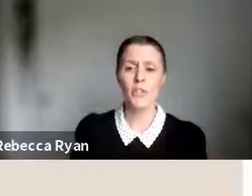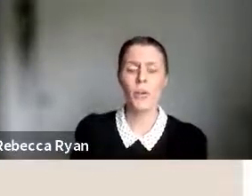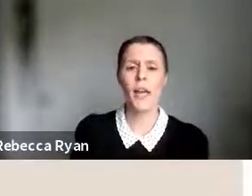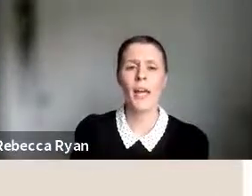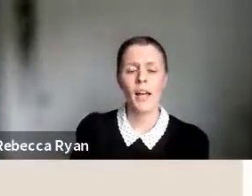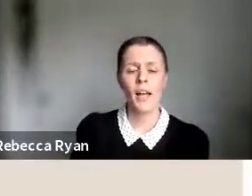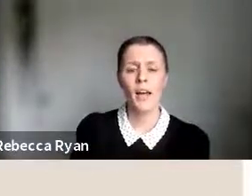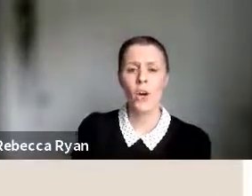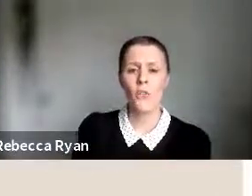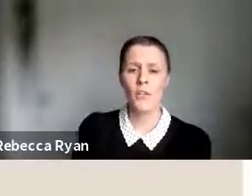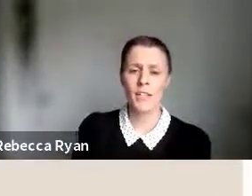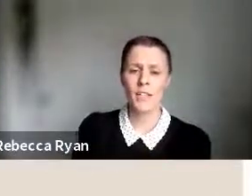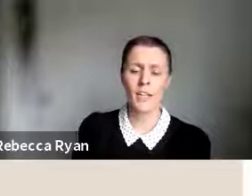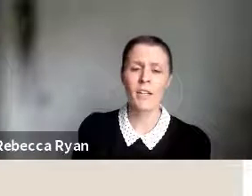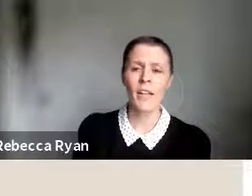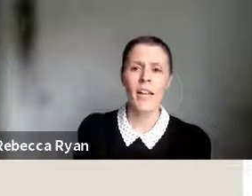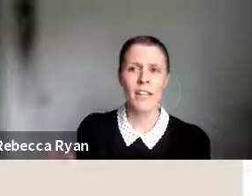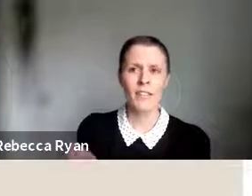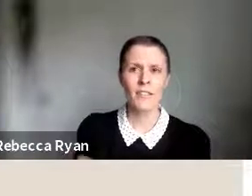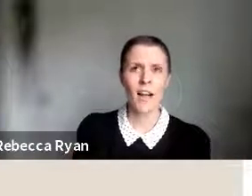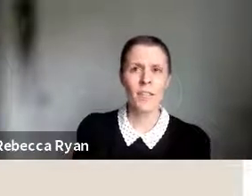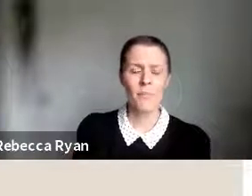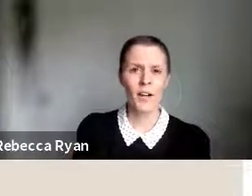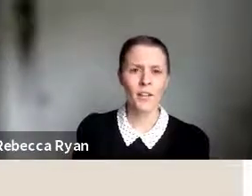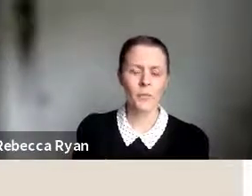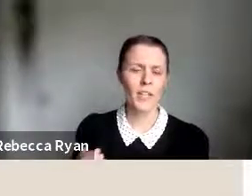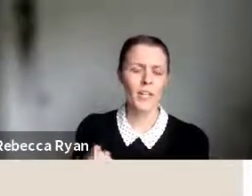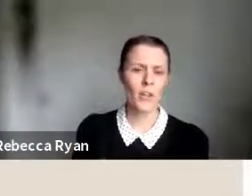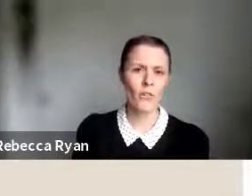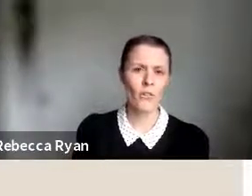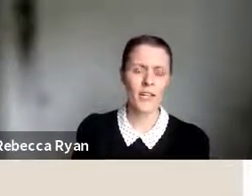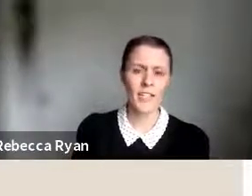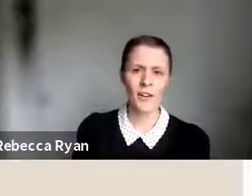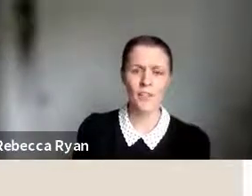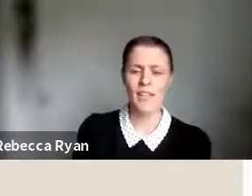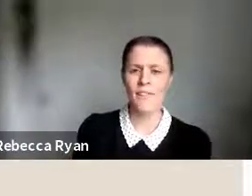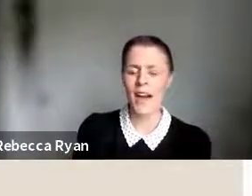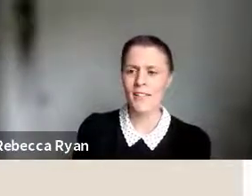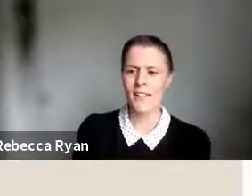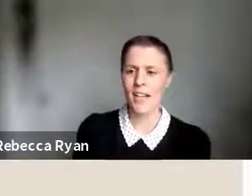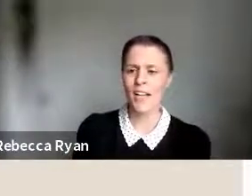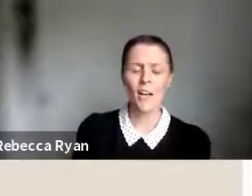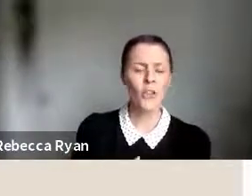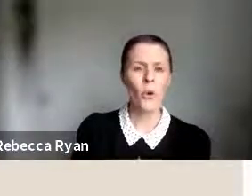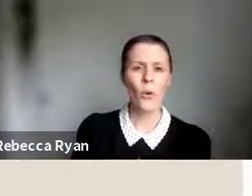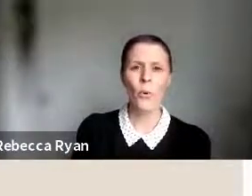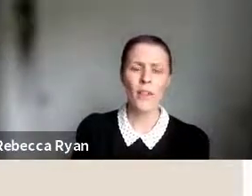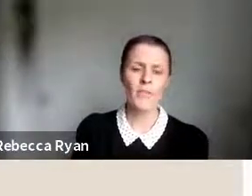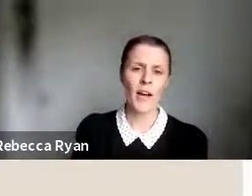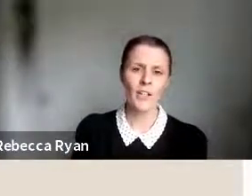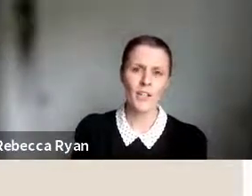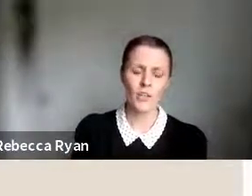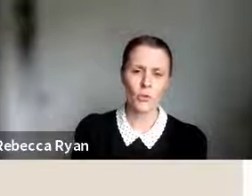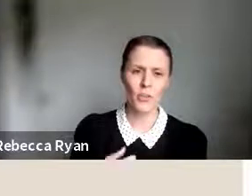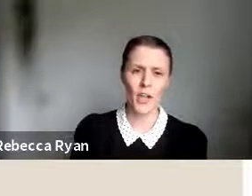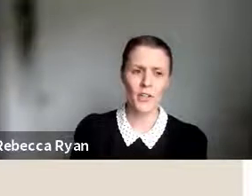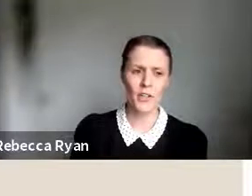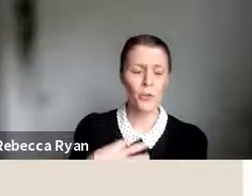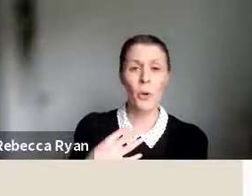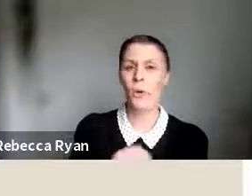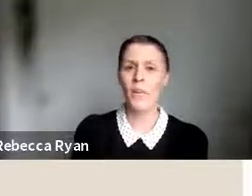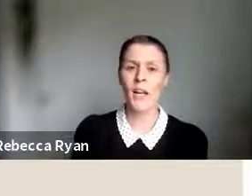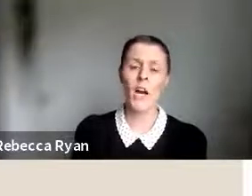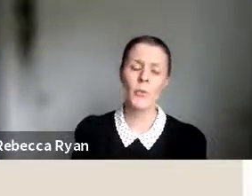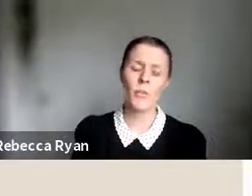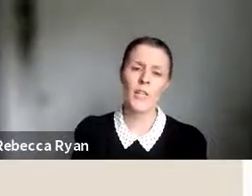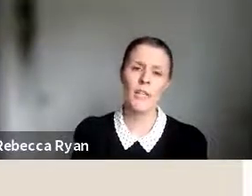case they do get COVID-19. It's not impossible to get COVID-19 after getting vaccinated. The whole point in the vaccination was not